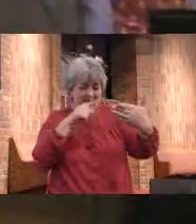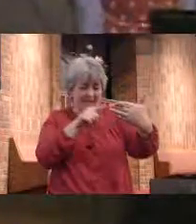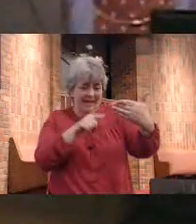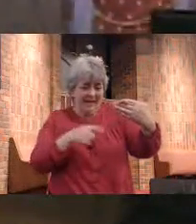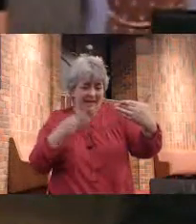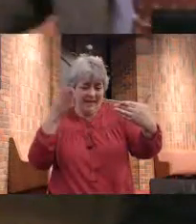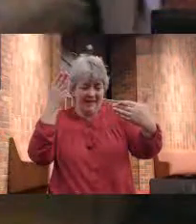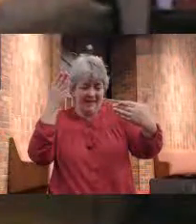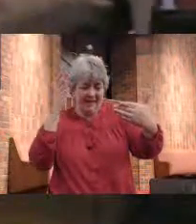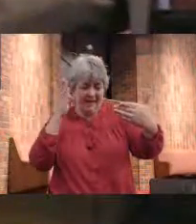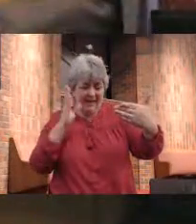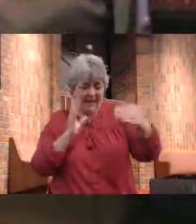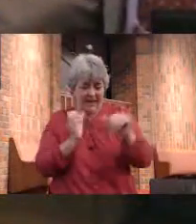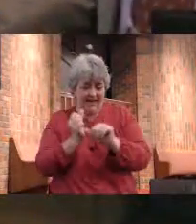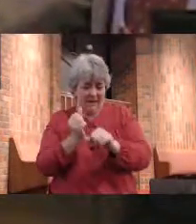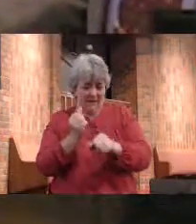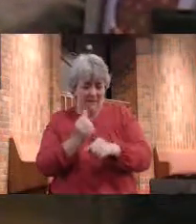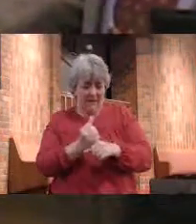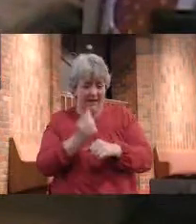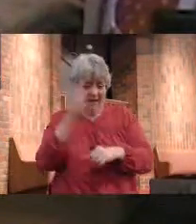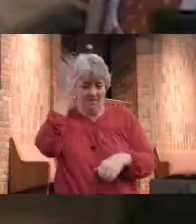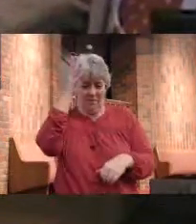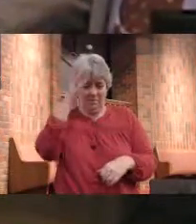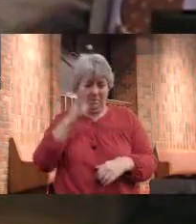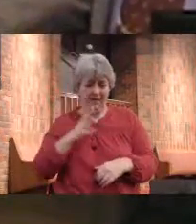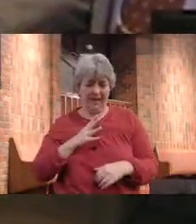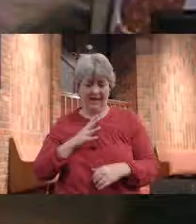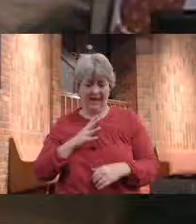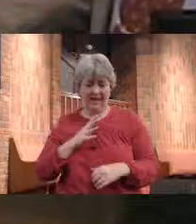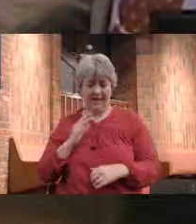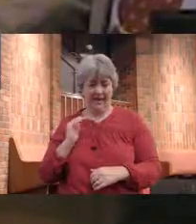God says, let us make man in our image,